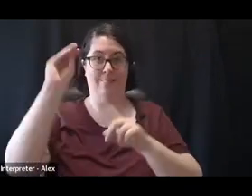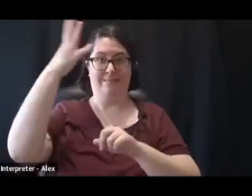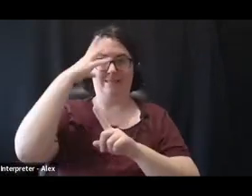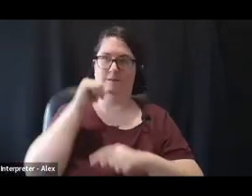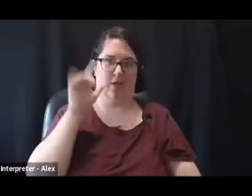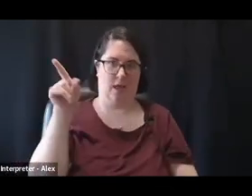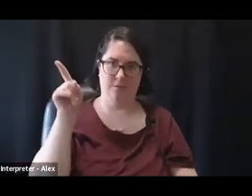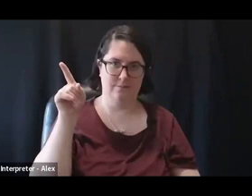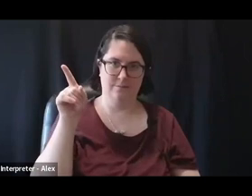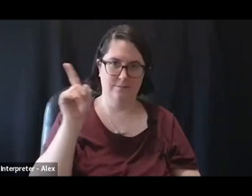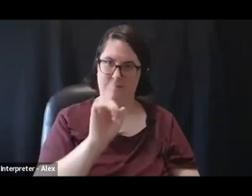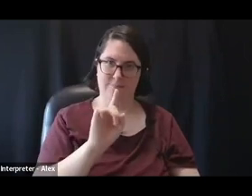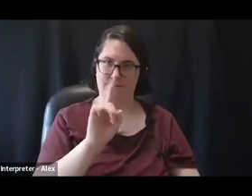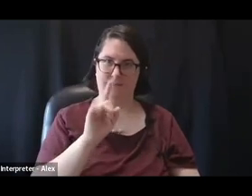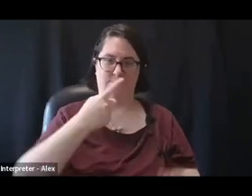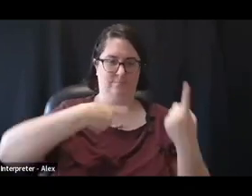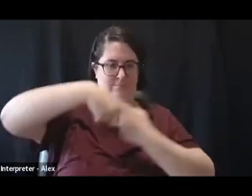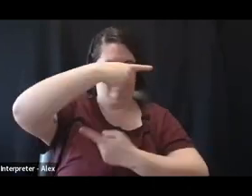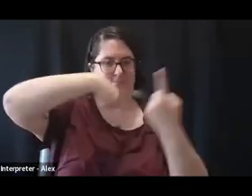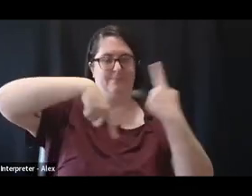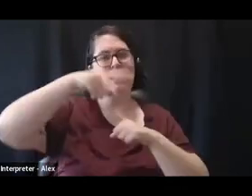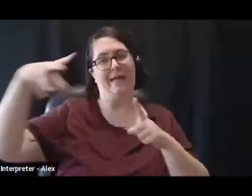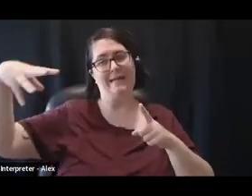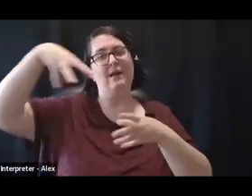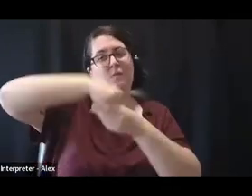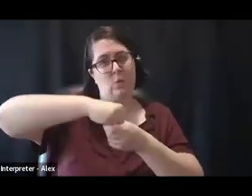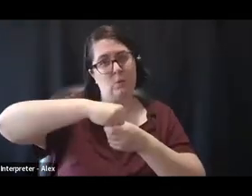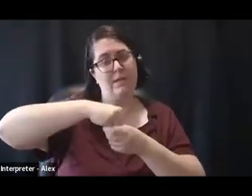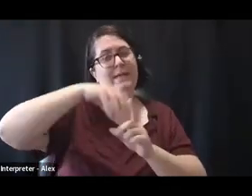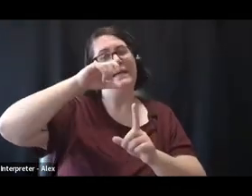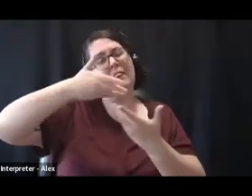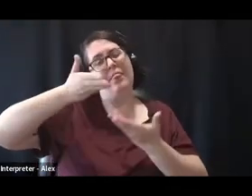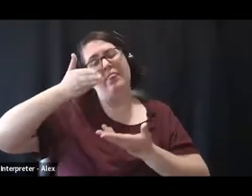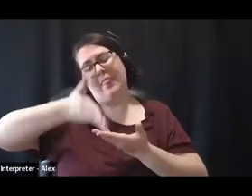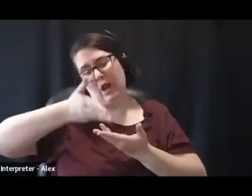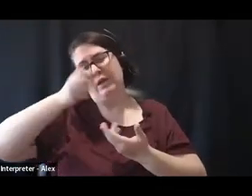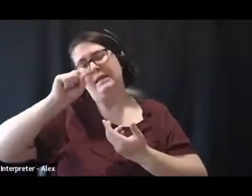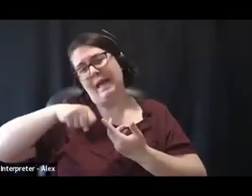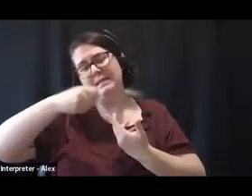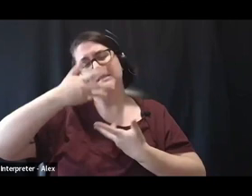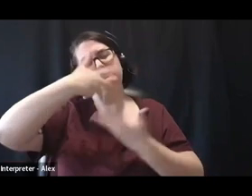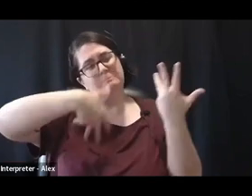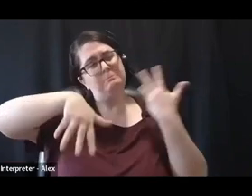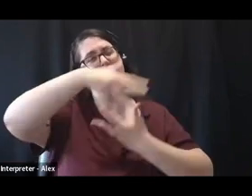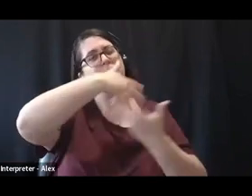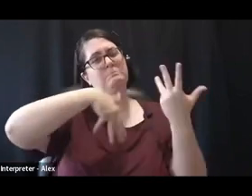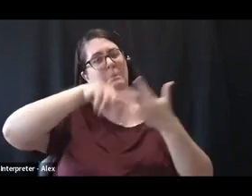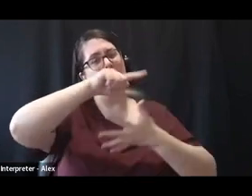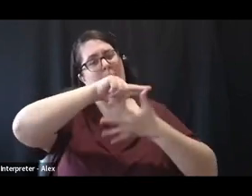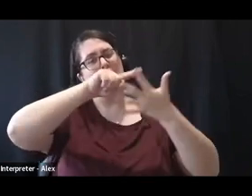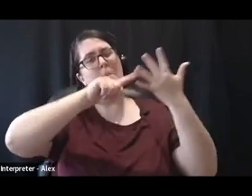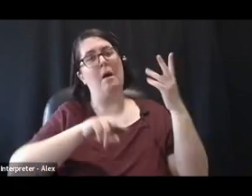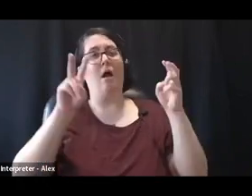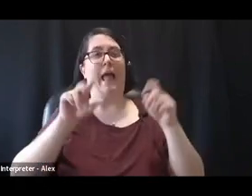to be orbiting around. It's definitely in the solar system. It's there in the orbit. I identify, you know,